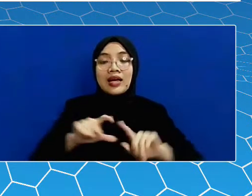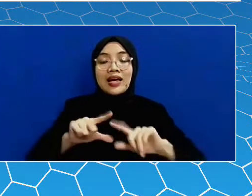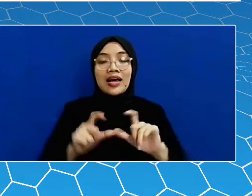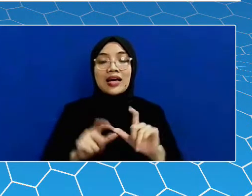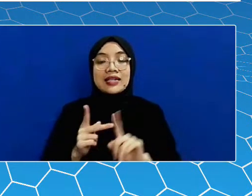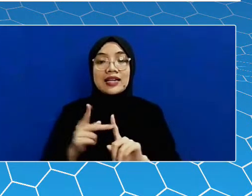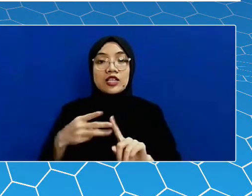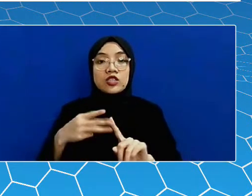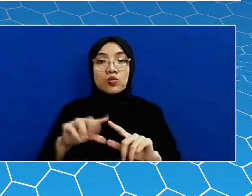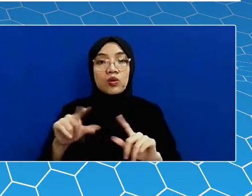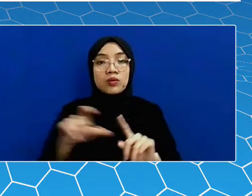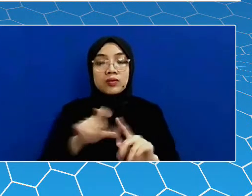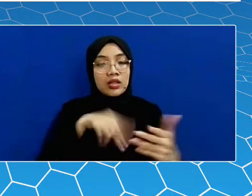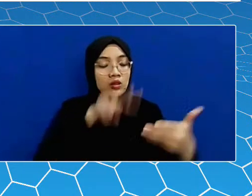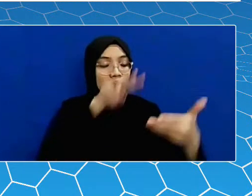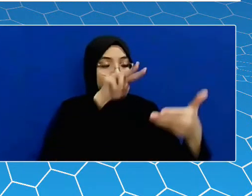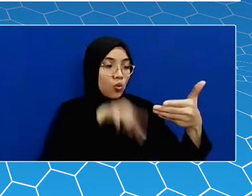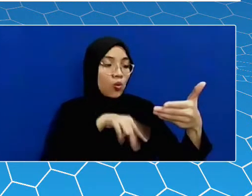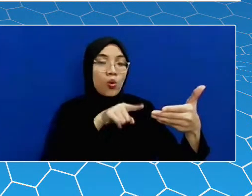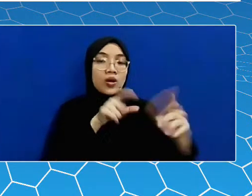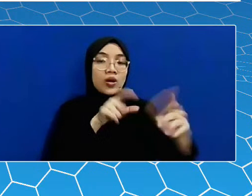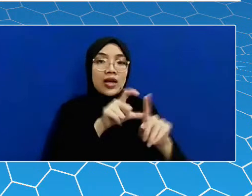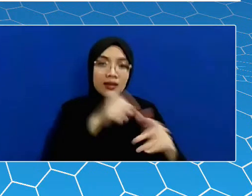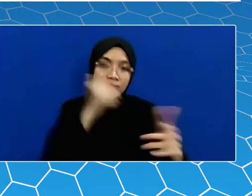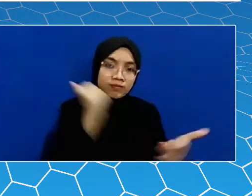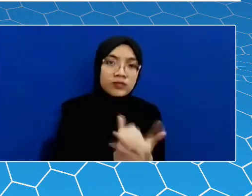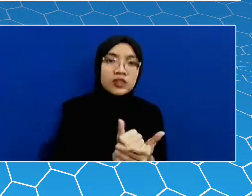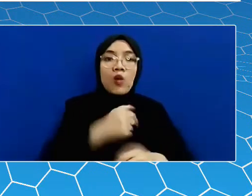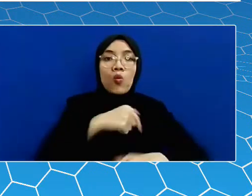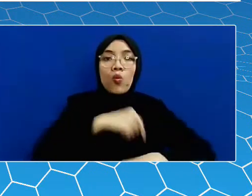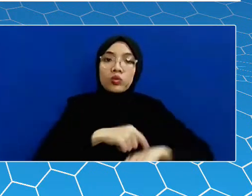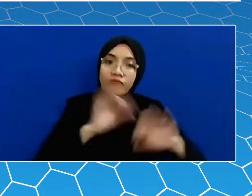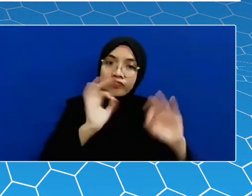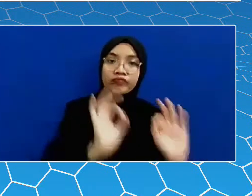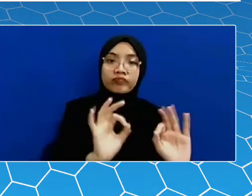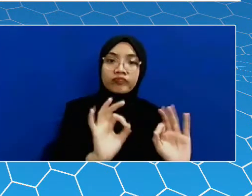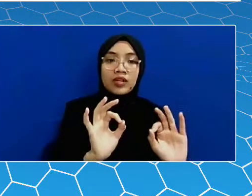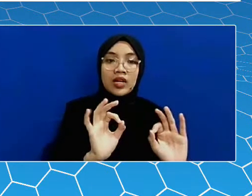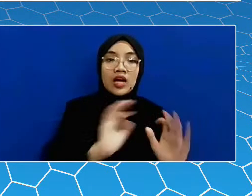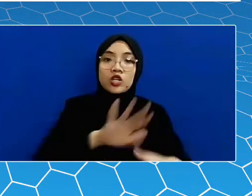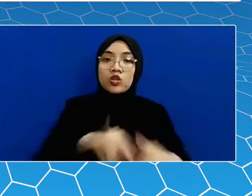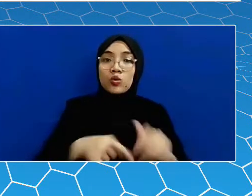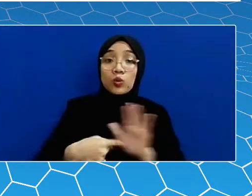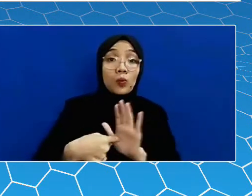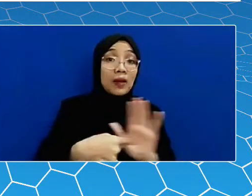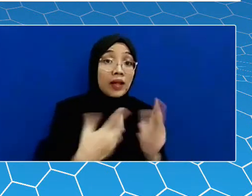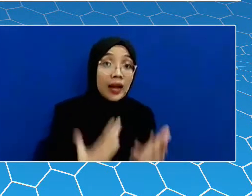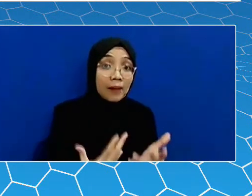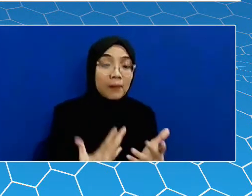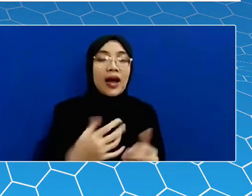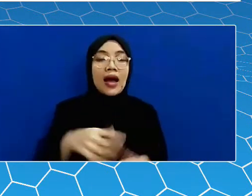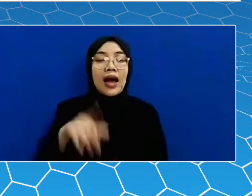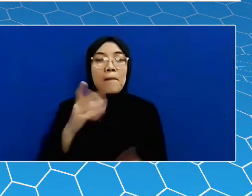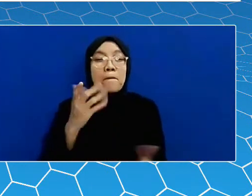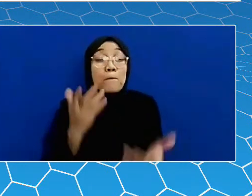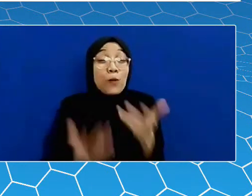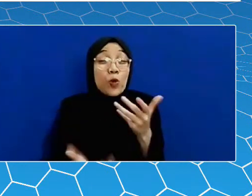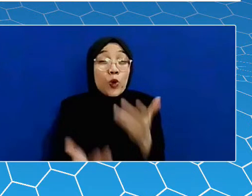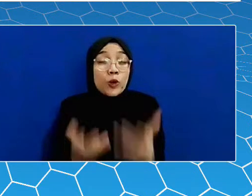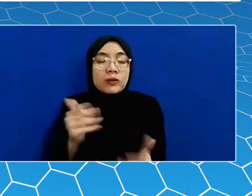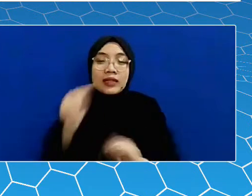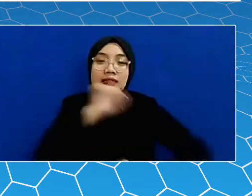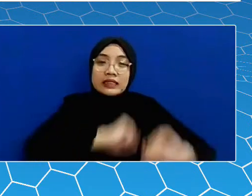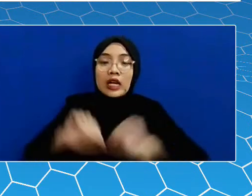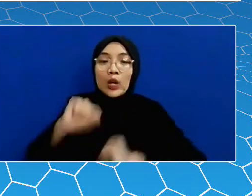time. So this study aimed at demonstrating the feasibility of a remote monitoring of cancer